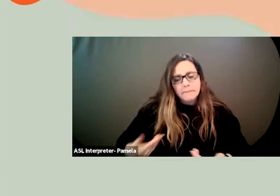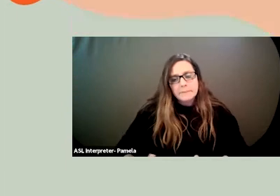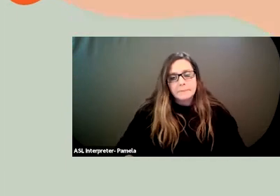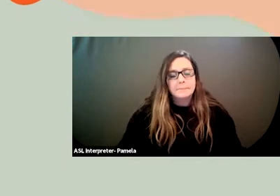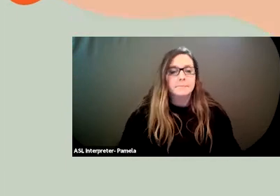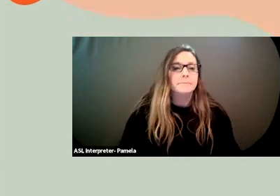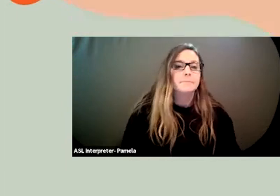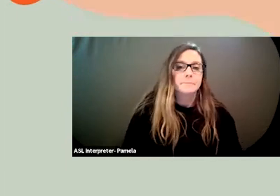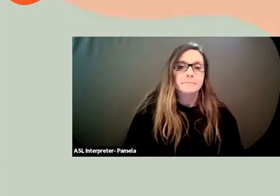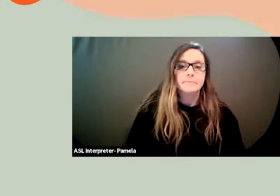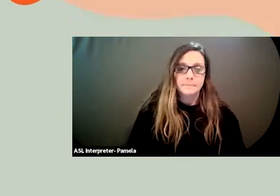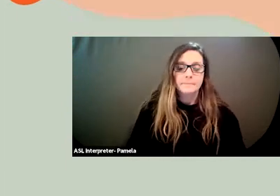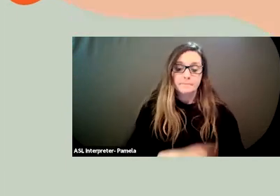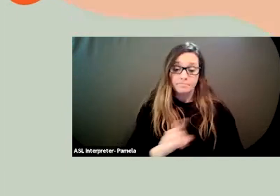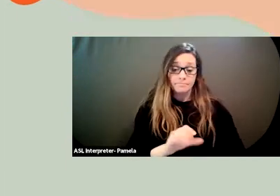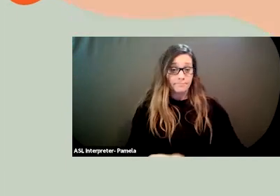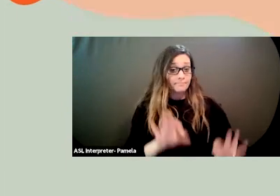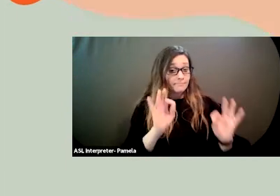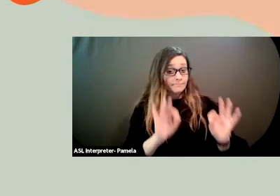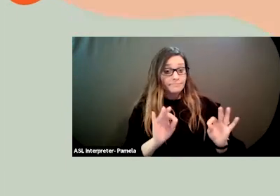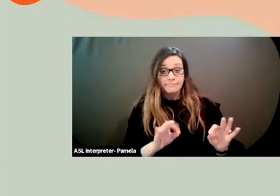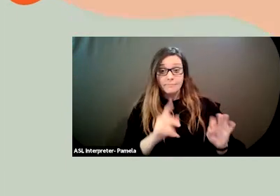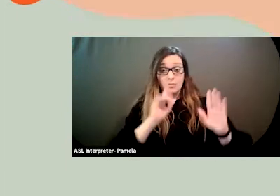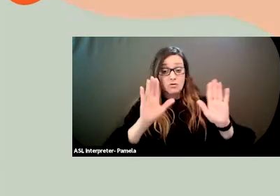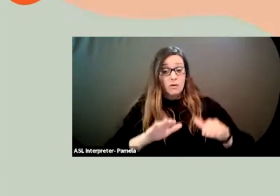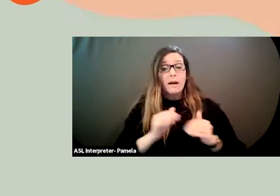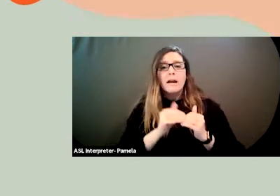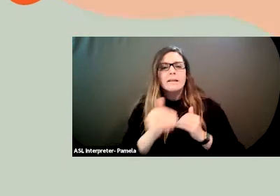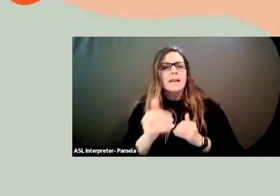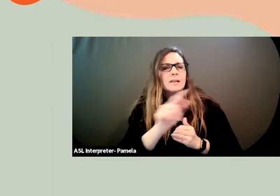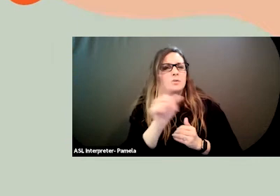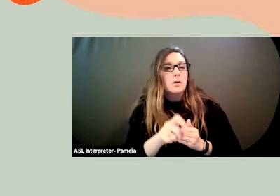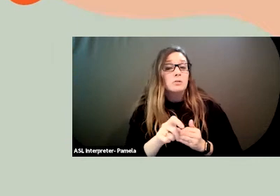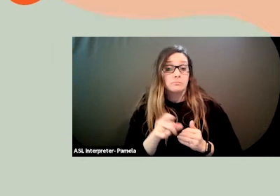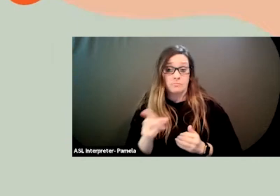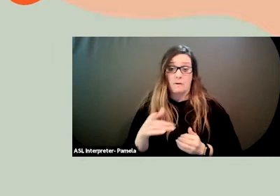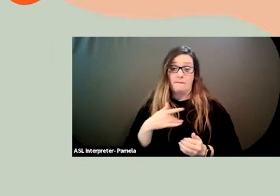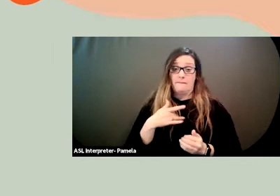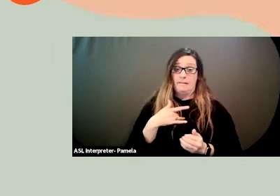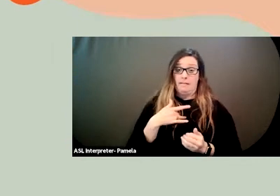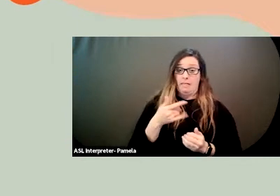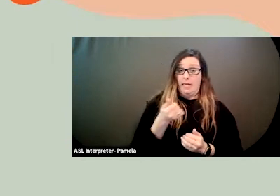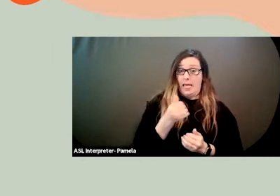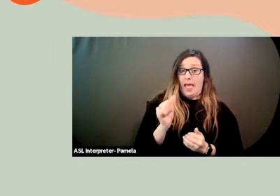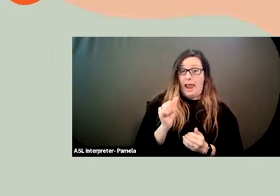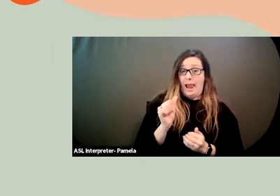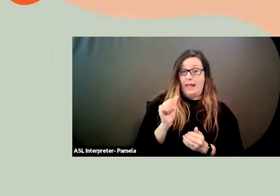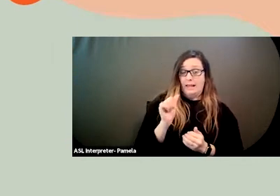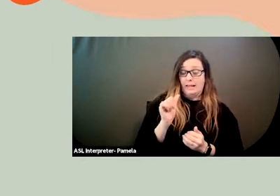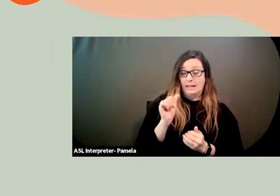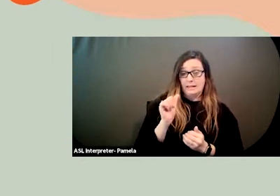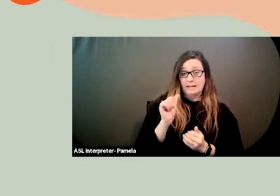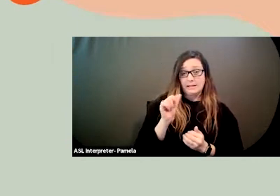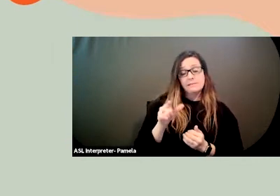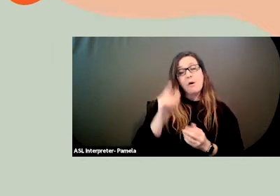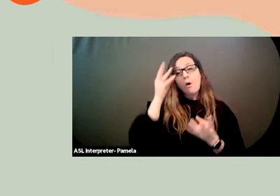All right, next question. Any thoughts on the hidden epidemic of disordered eating in queer men who are trying to look fit